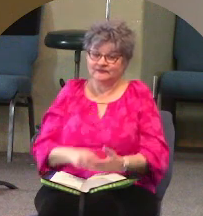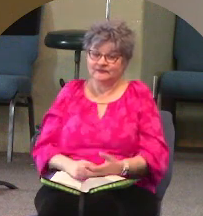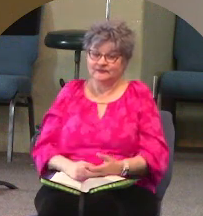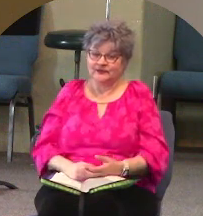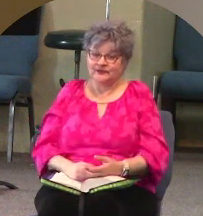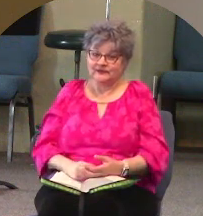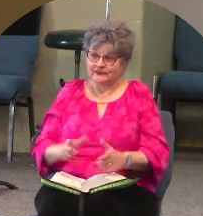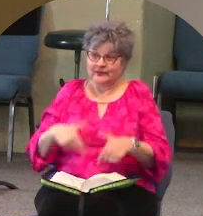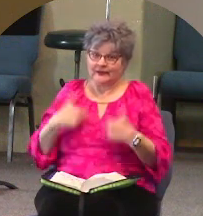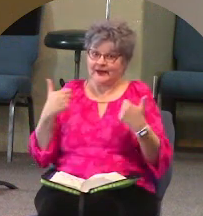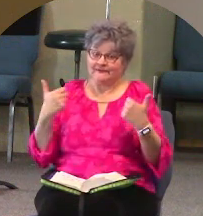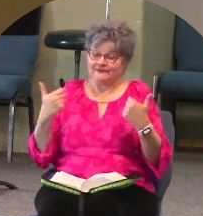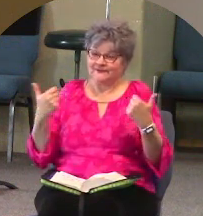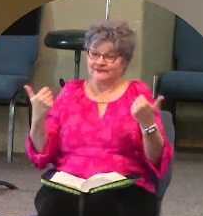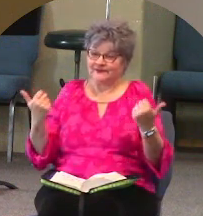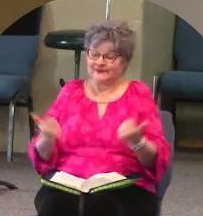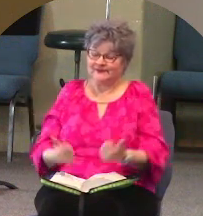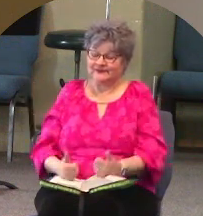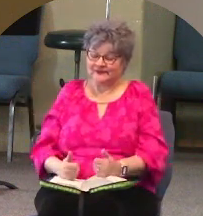Alive.